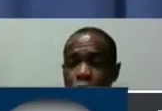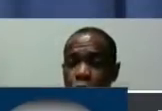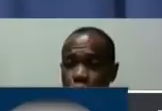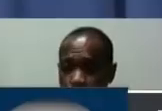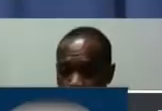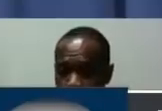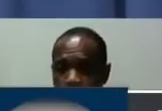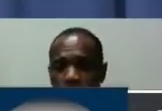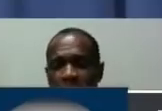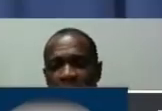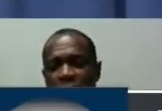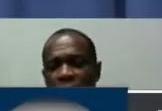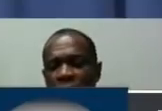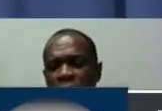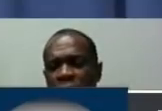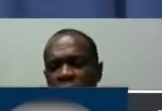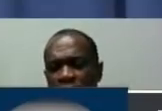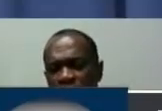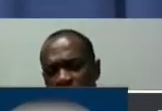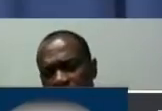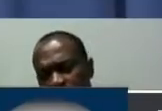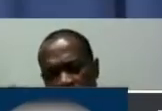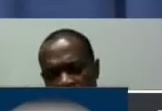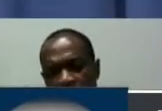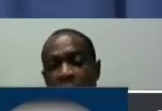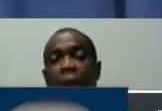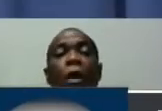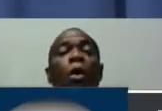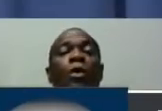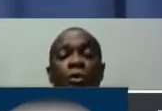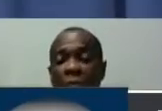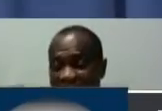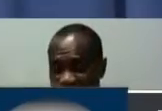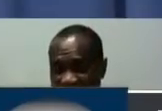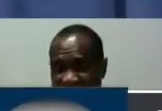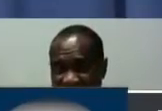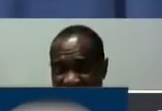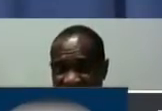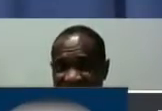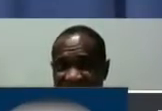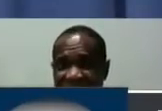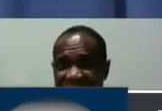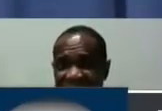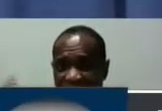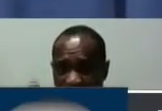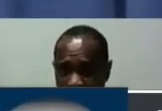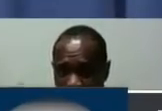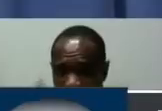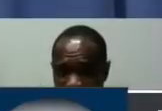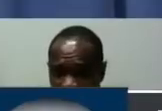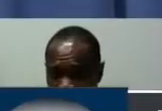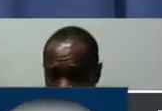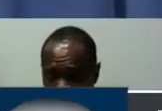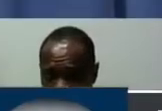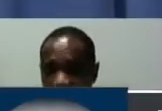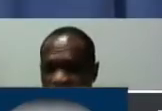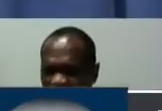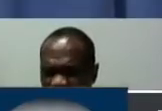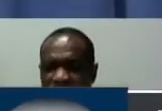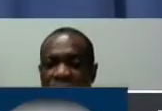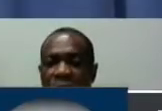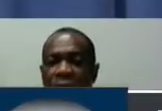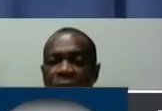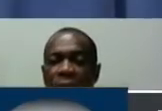once approved. We have already, some time ago, put in our request, both